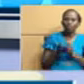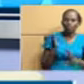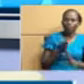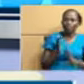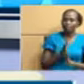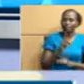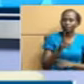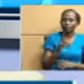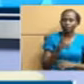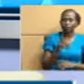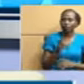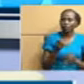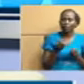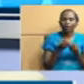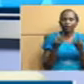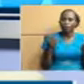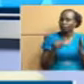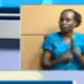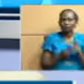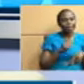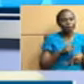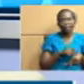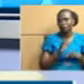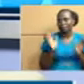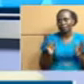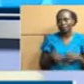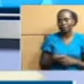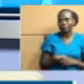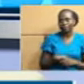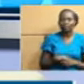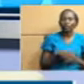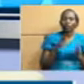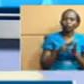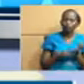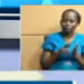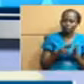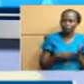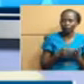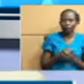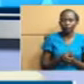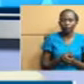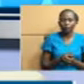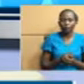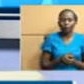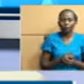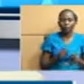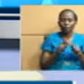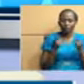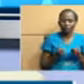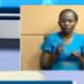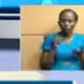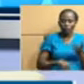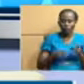raise a number of issues. The time is out, I'm afraid. Making recommendations, you know, like in terms of what